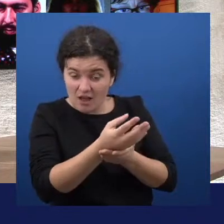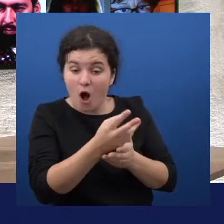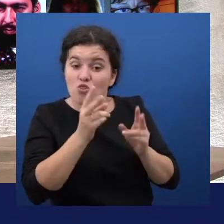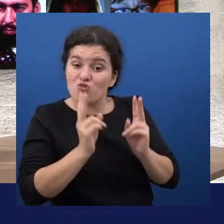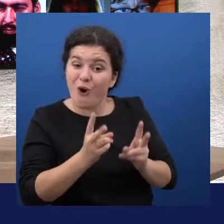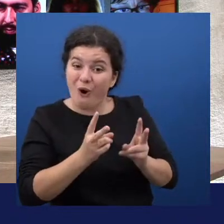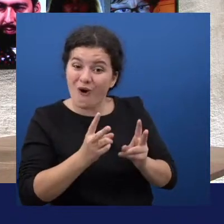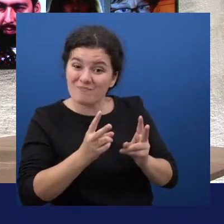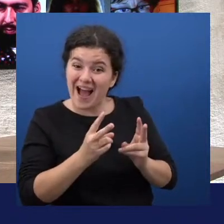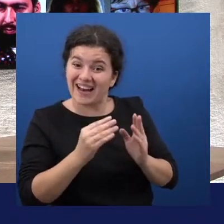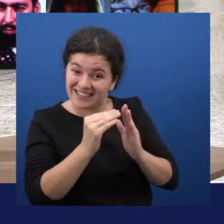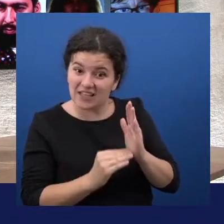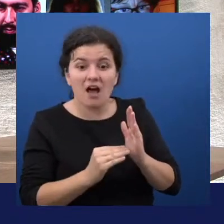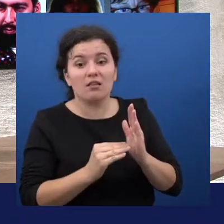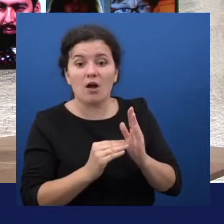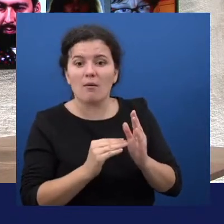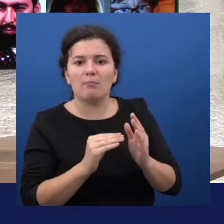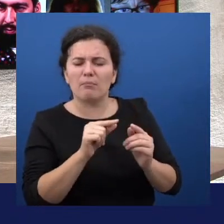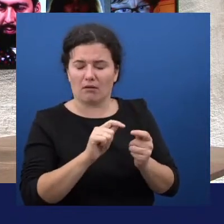use an anomaly detector?